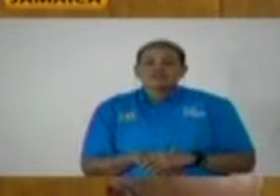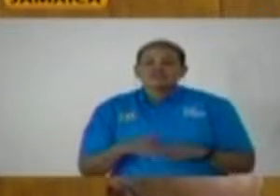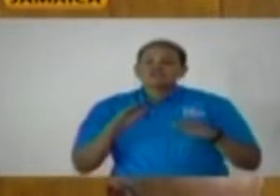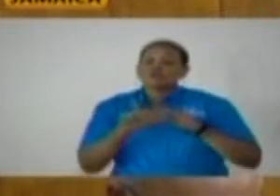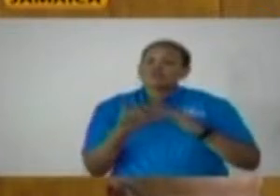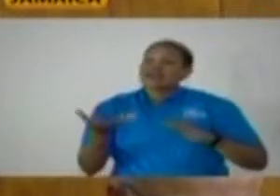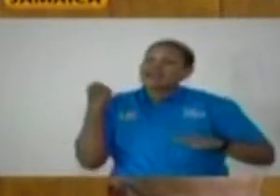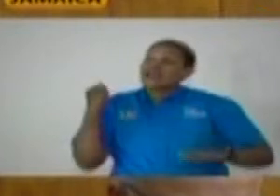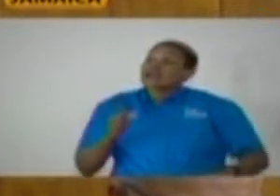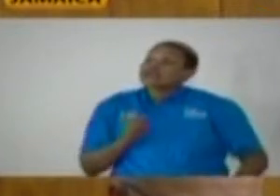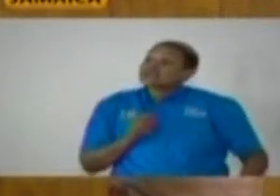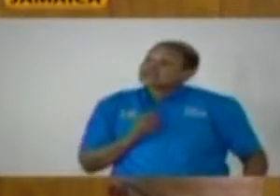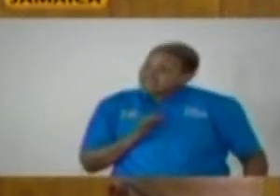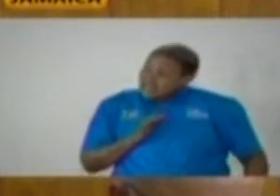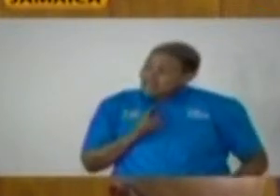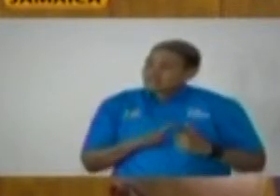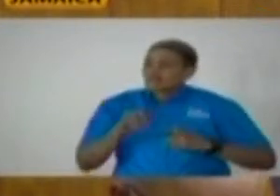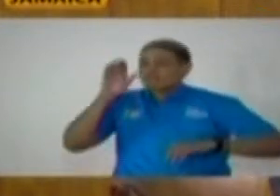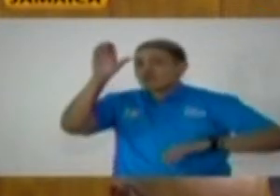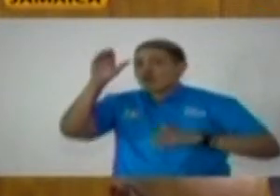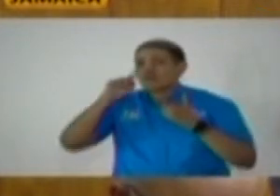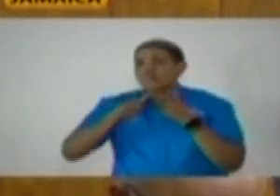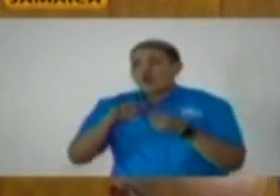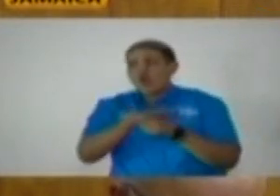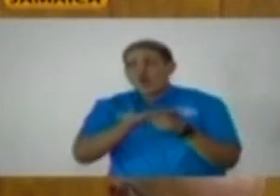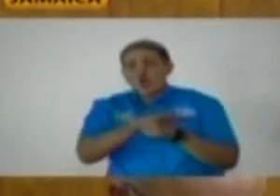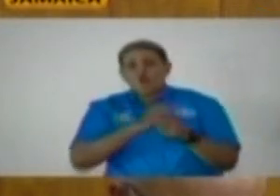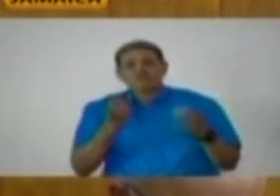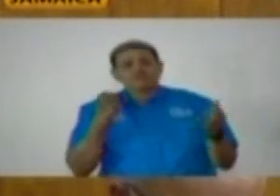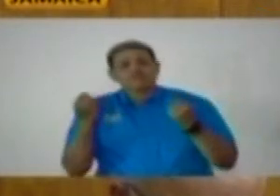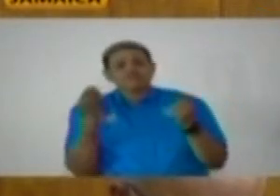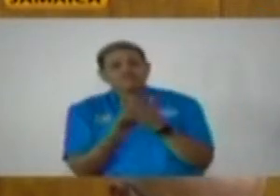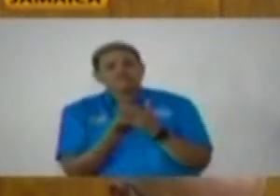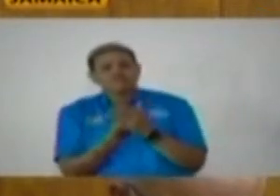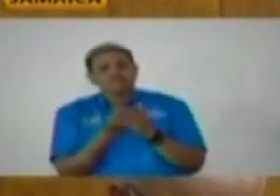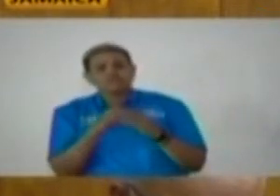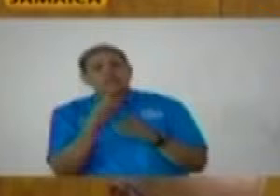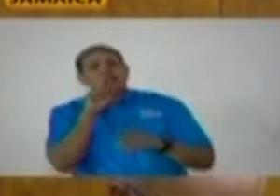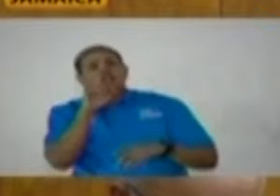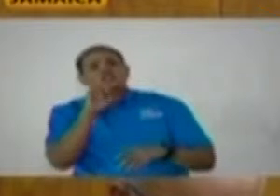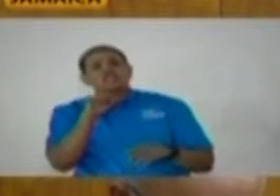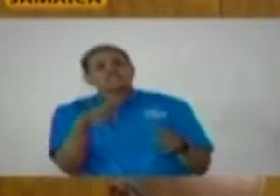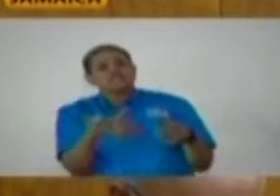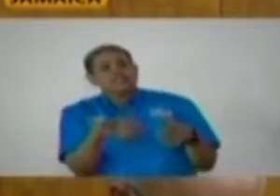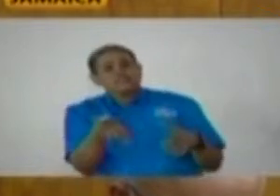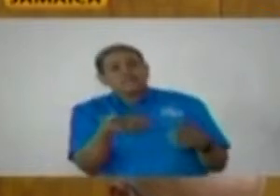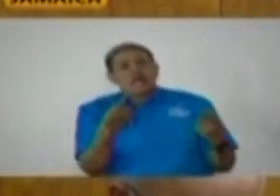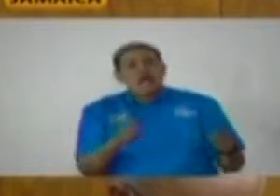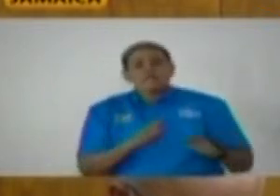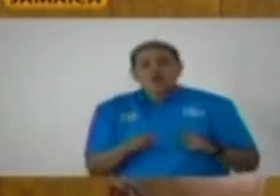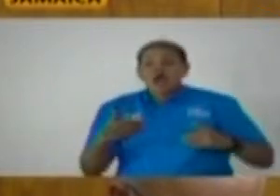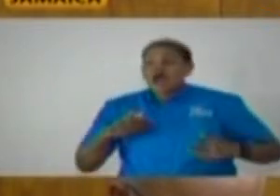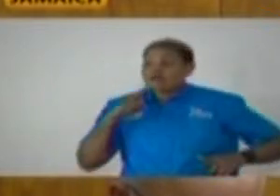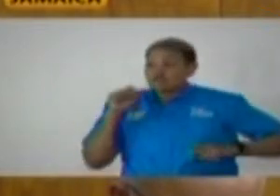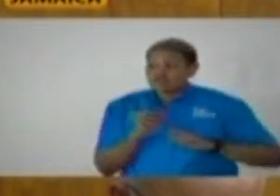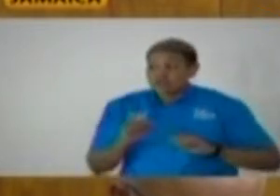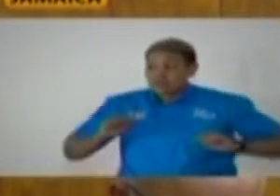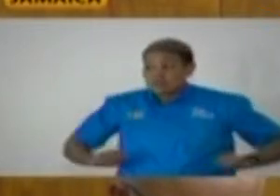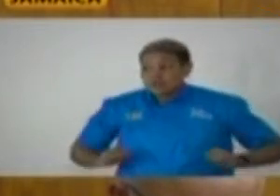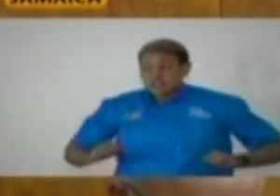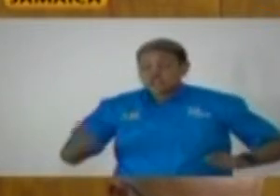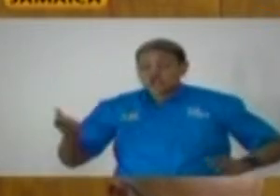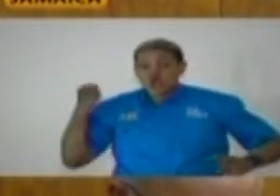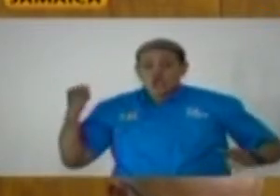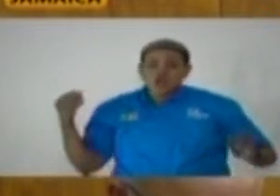gained significant foreign and local investment in the logistics sector, but has the potential to